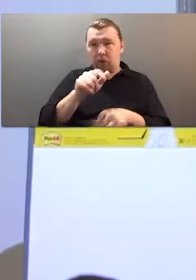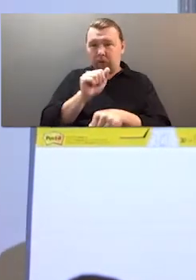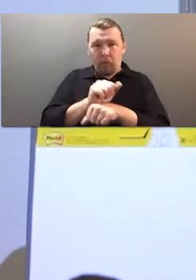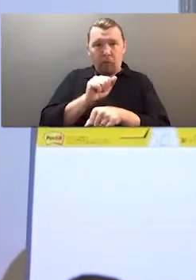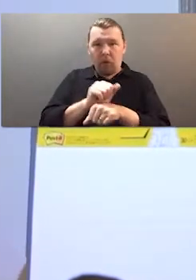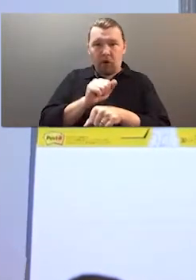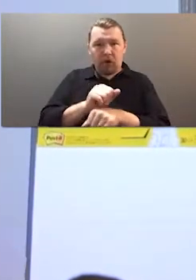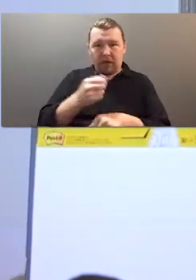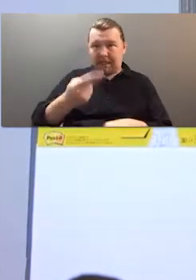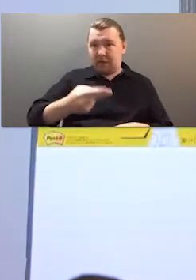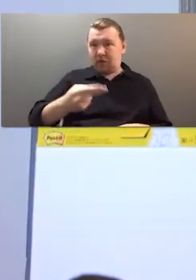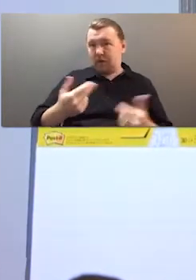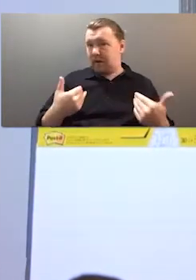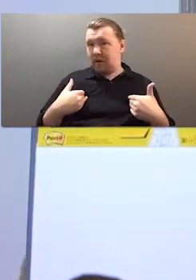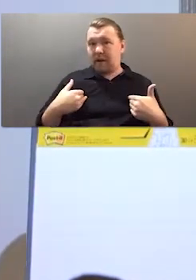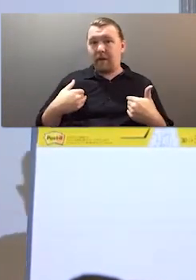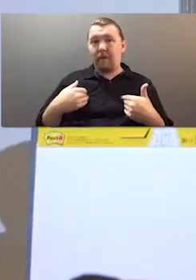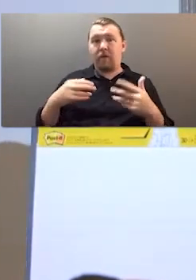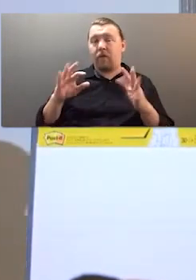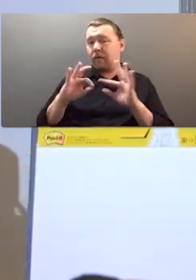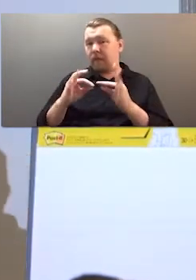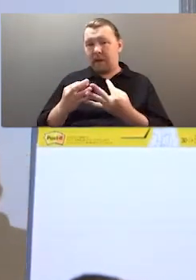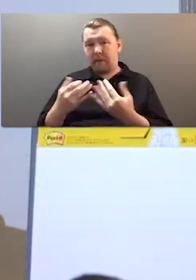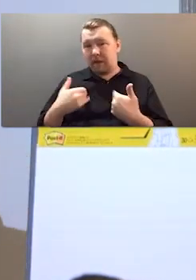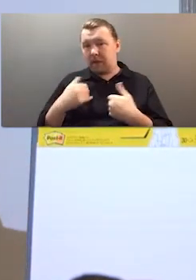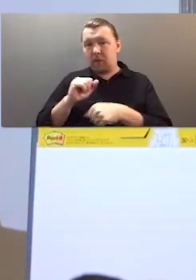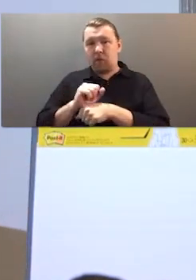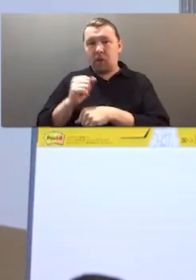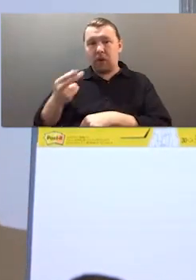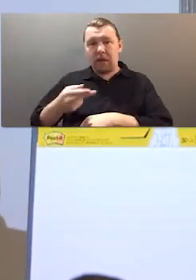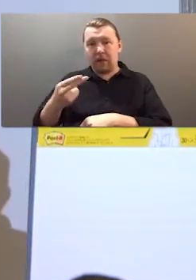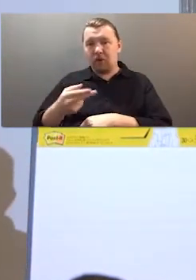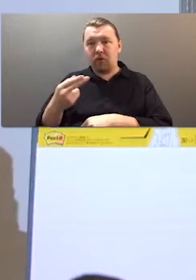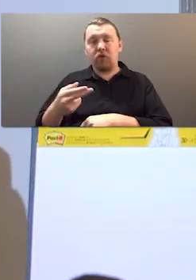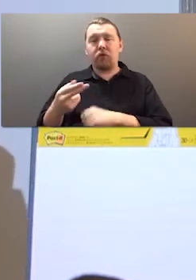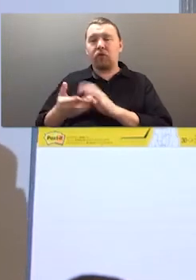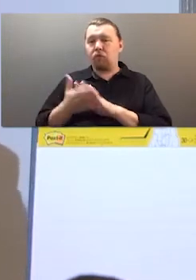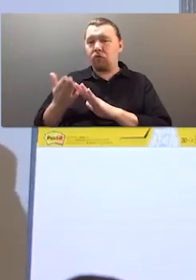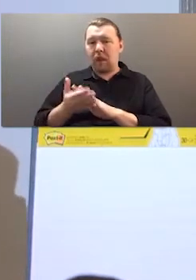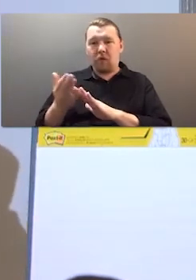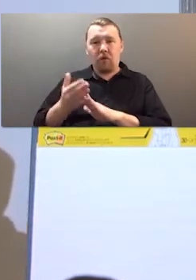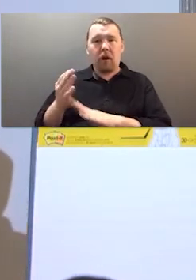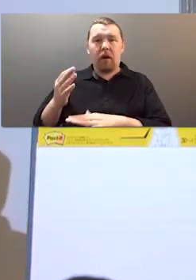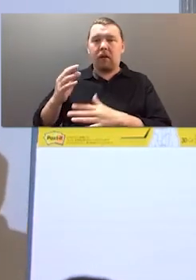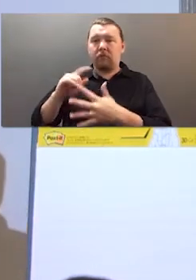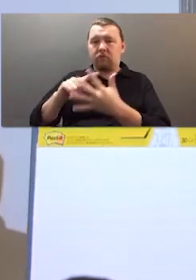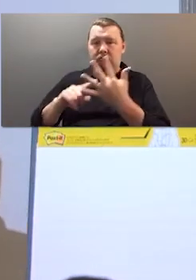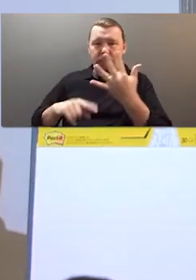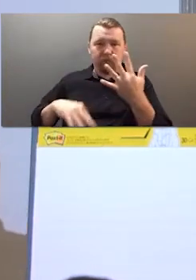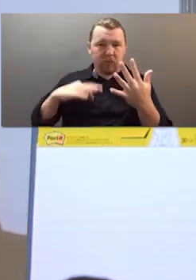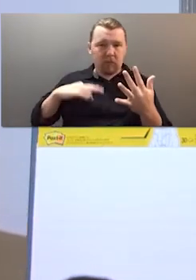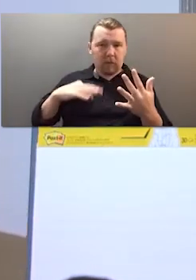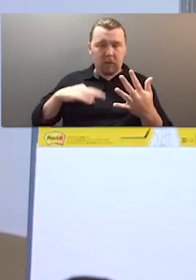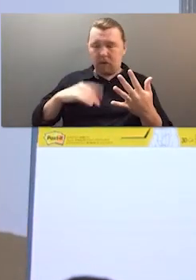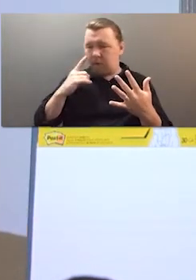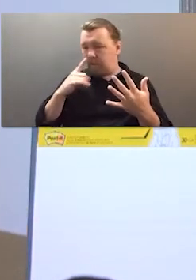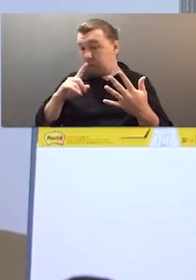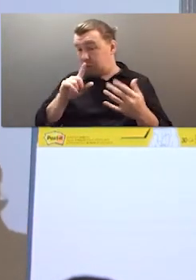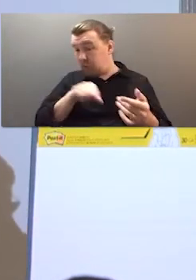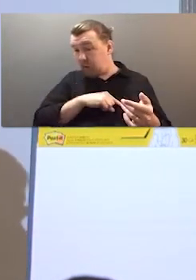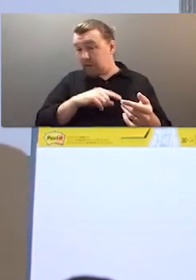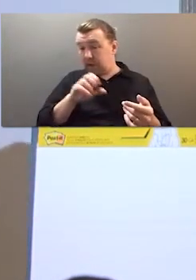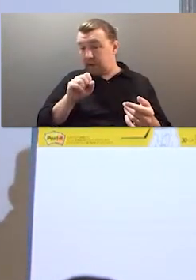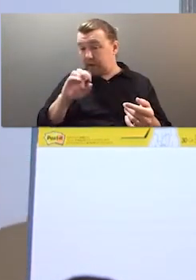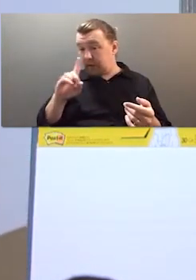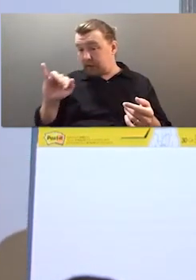You've worked, you have some kind of work history. Either the family has a work history, they've earned the necessary credits to qualify for